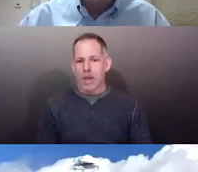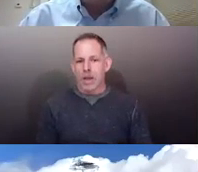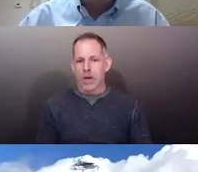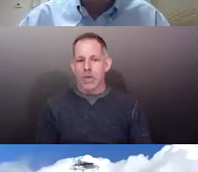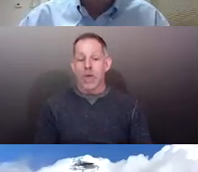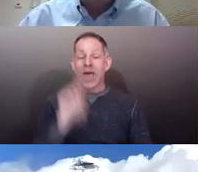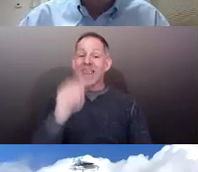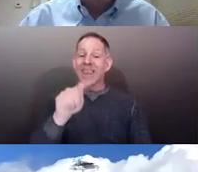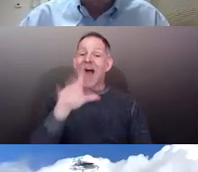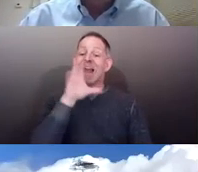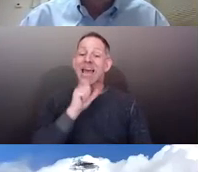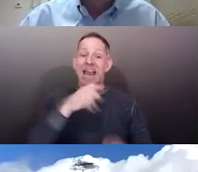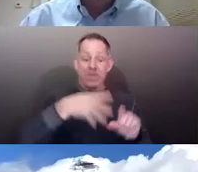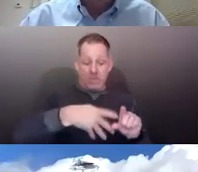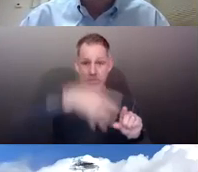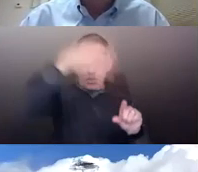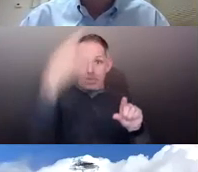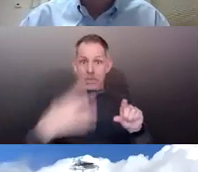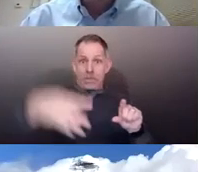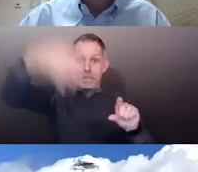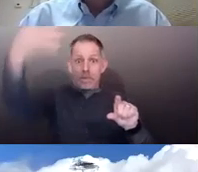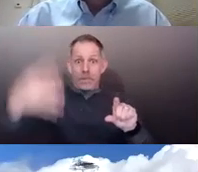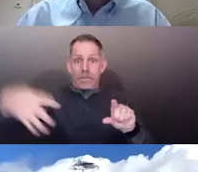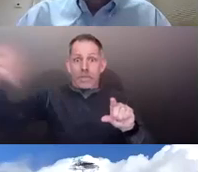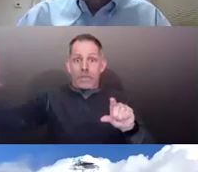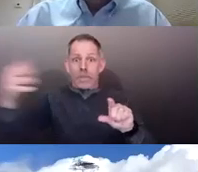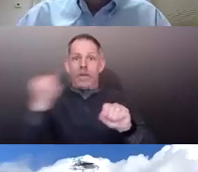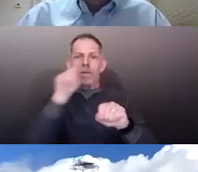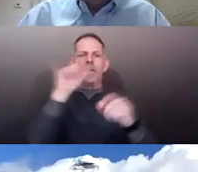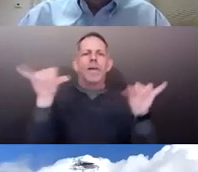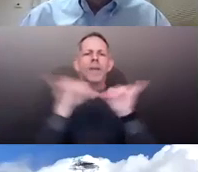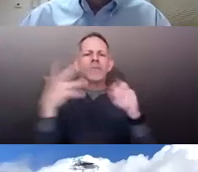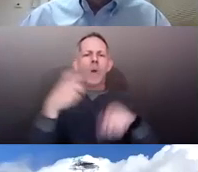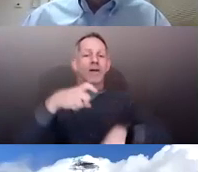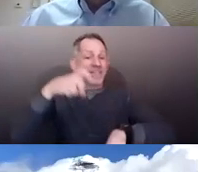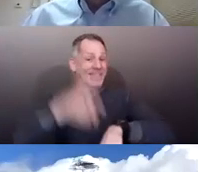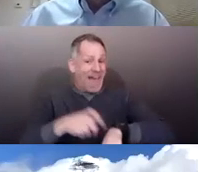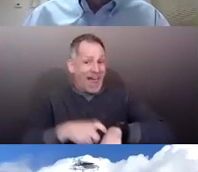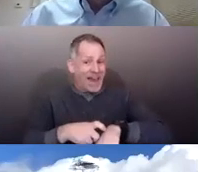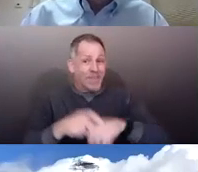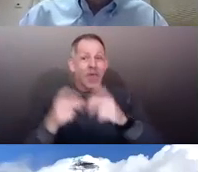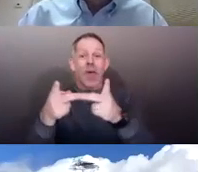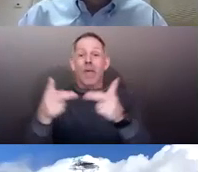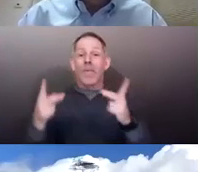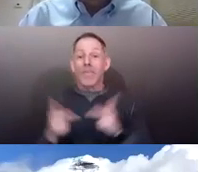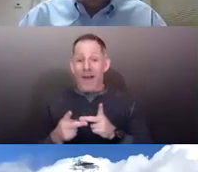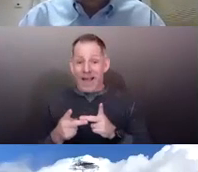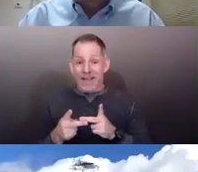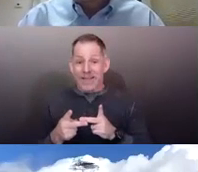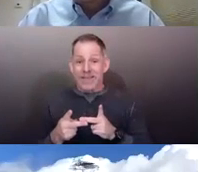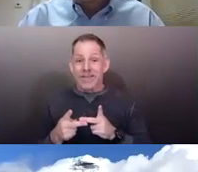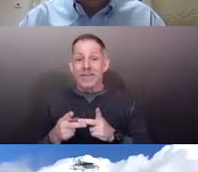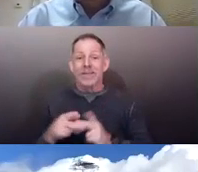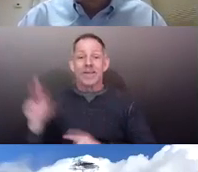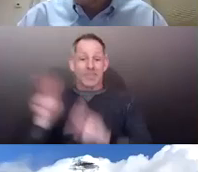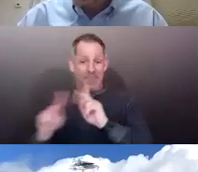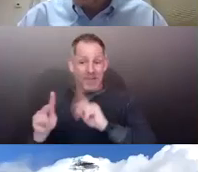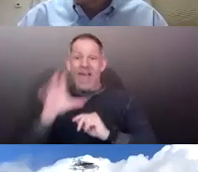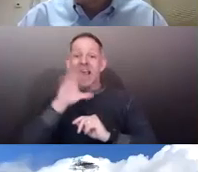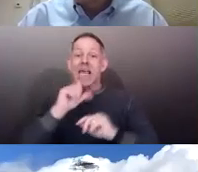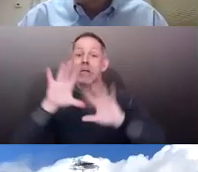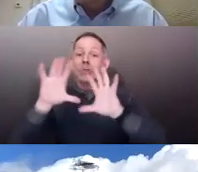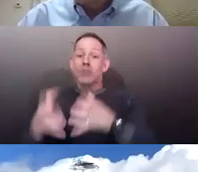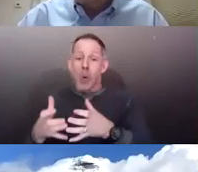time, what's happening with different age groups over time. And in this current wave, the 3 or